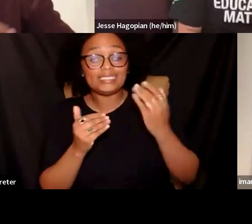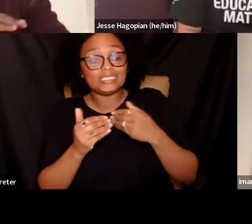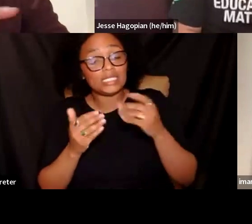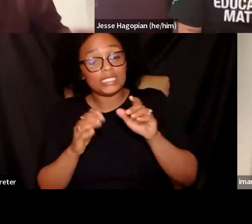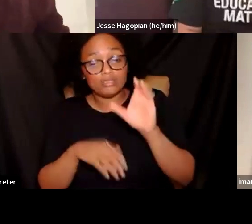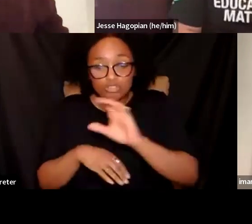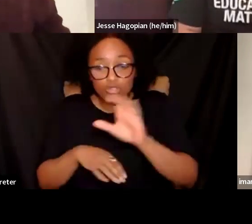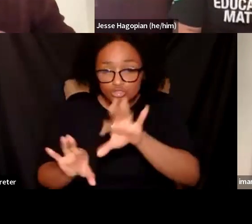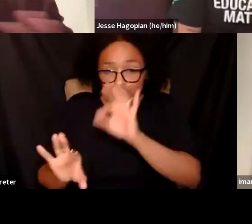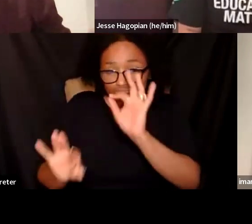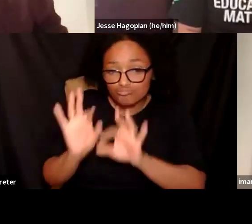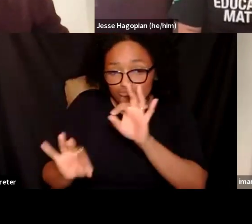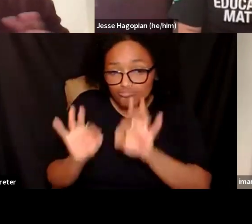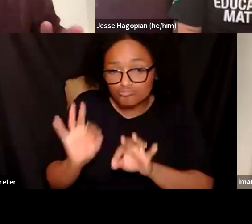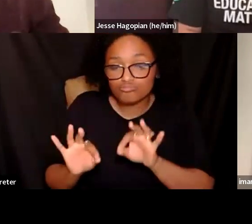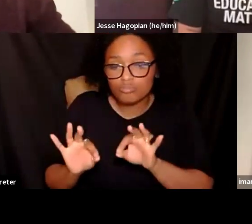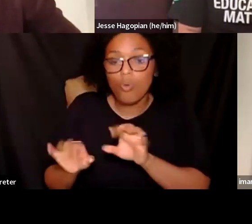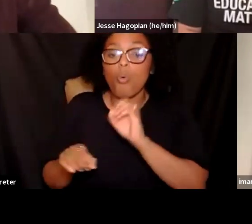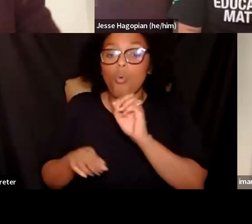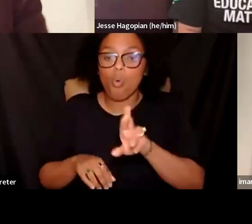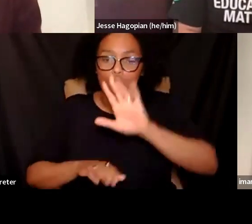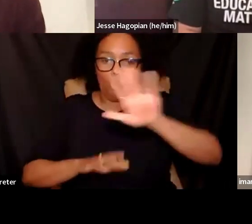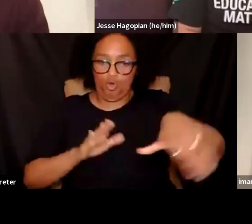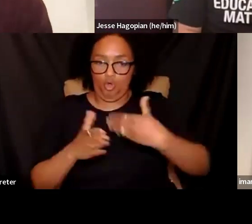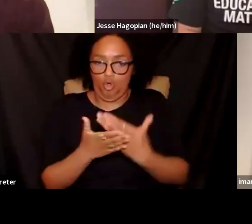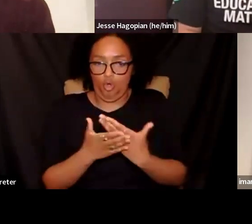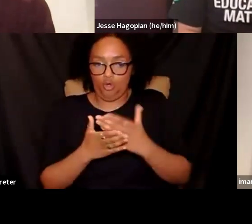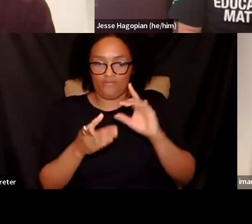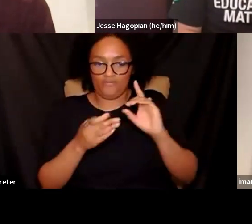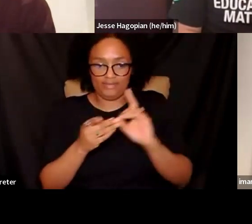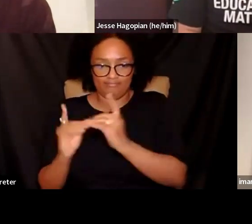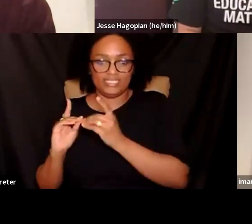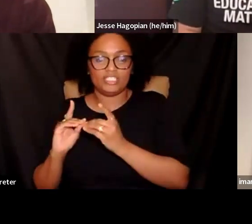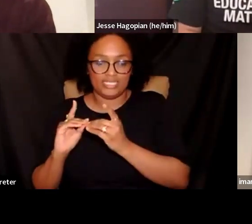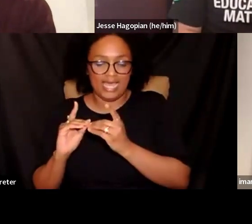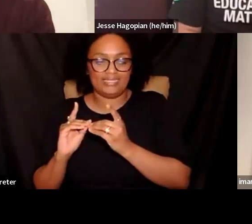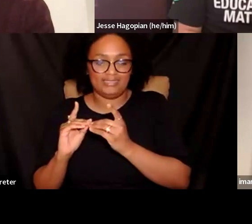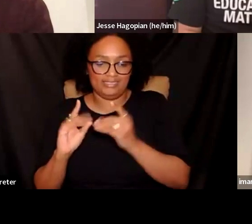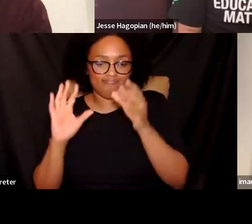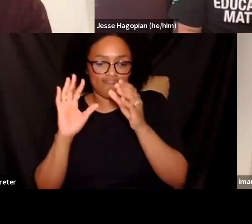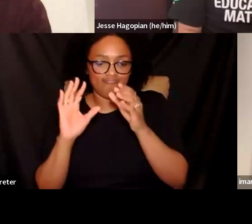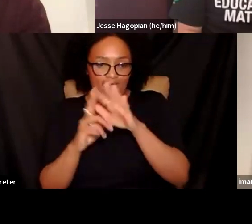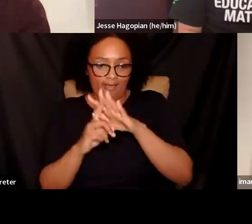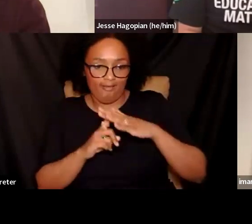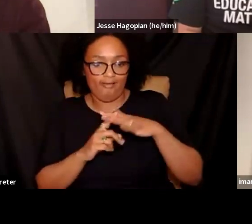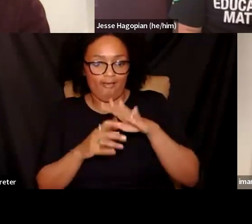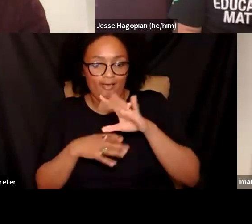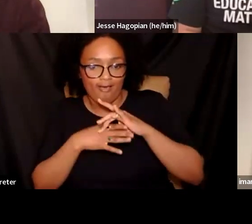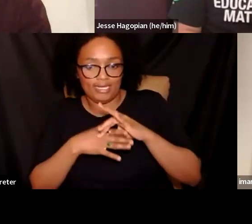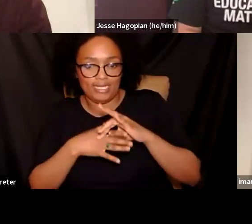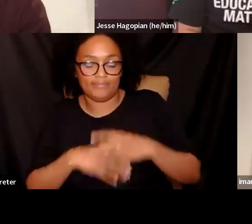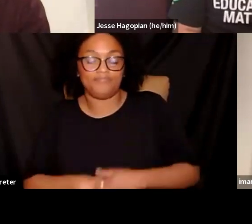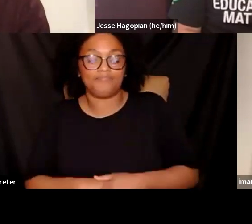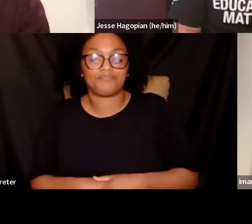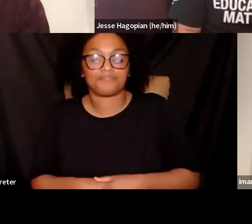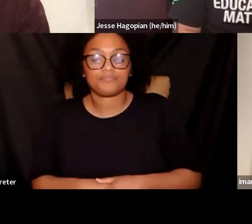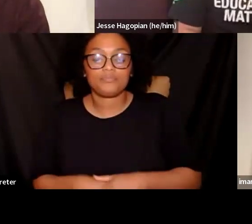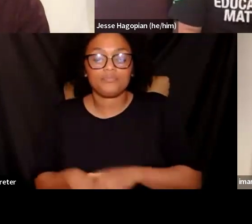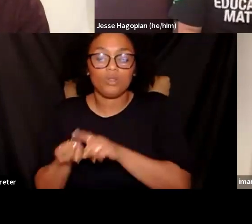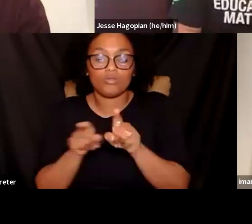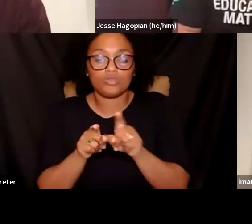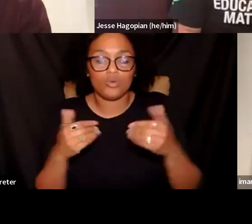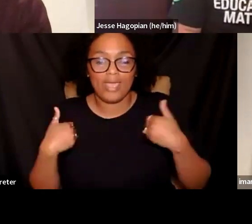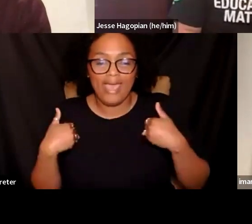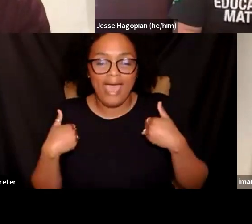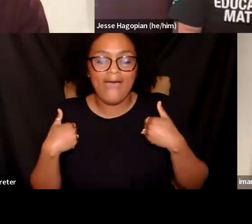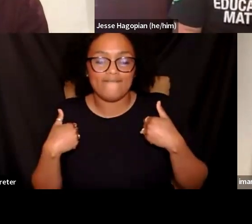you can search through all of the digitized material across the site as well. And then we also have these micro histories that we also